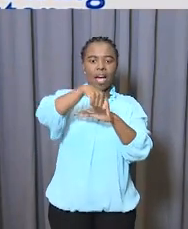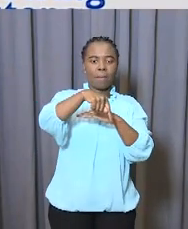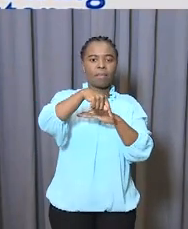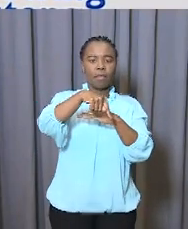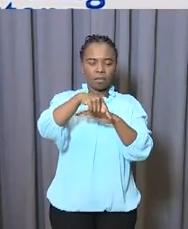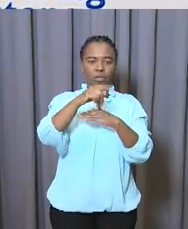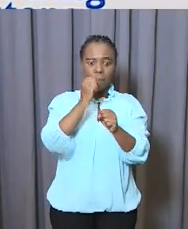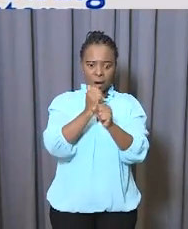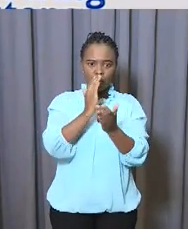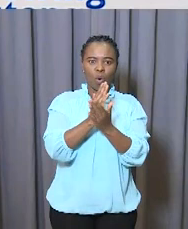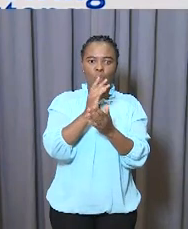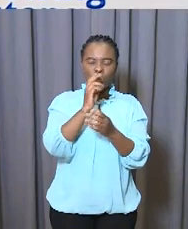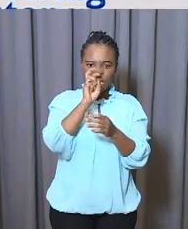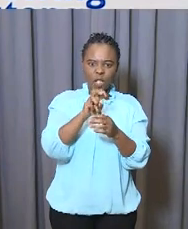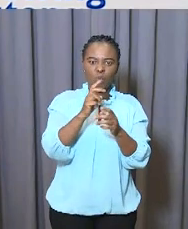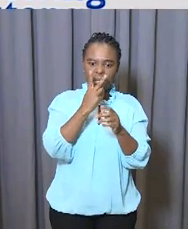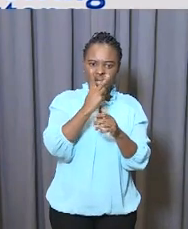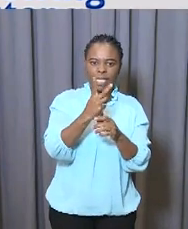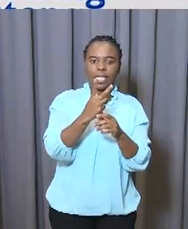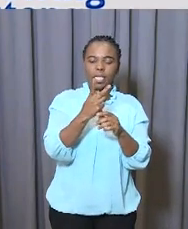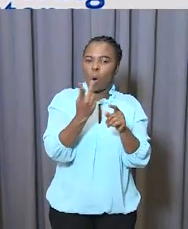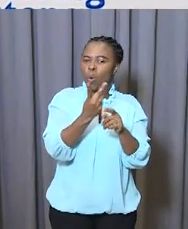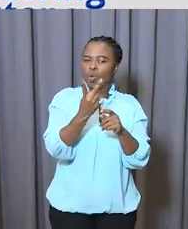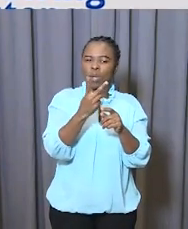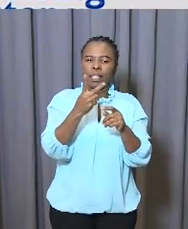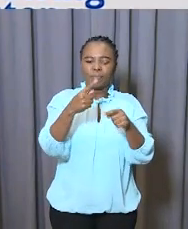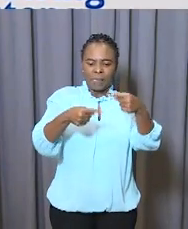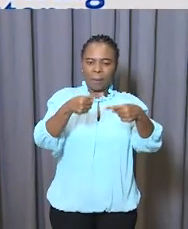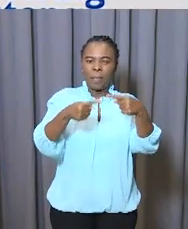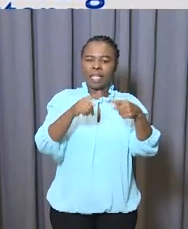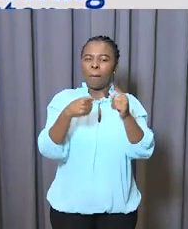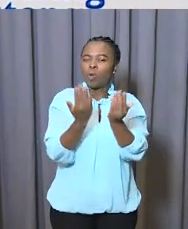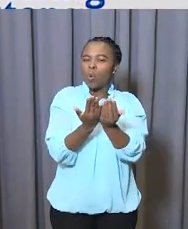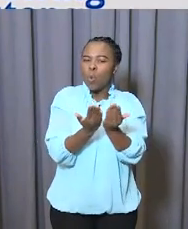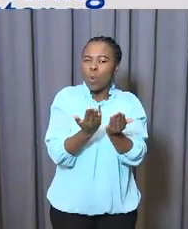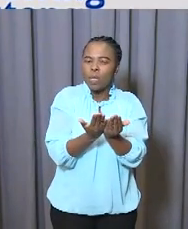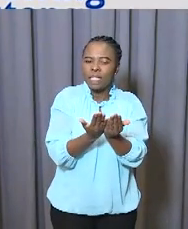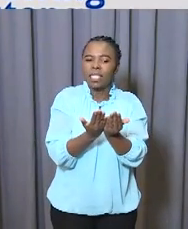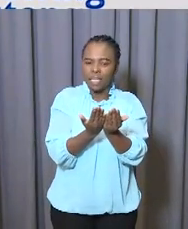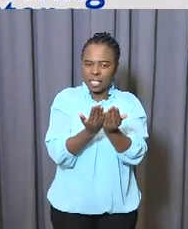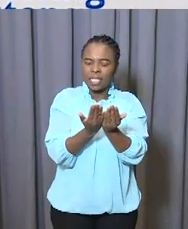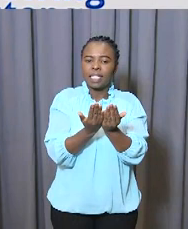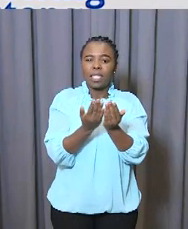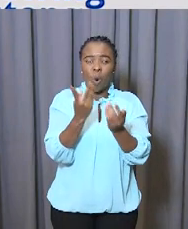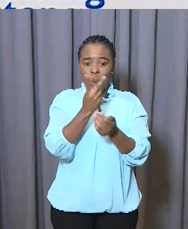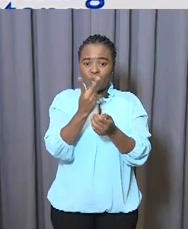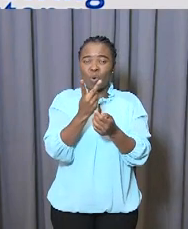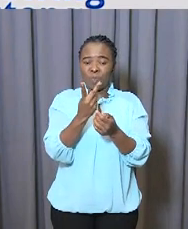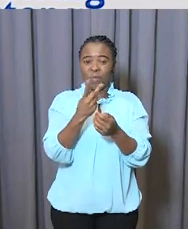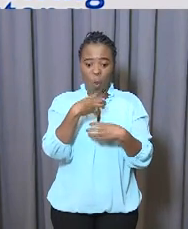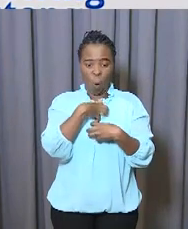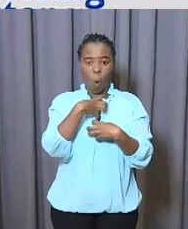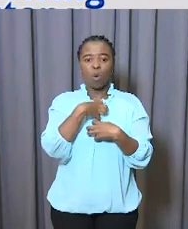know, as you'd all know, that the debate about schools you know, has come up, and also us in terms of the debate about our own